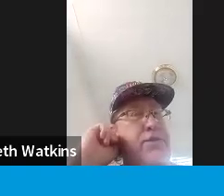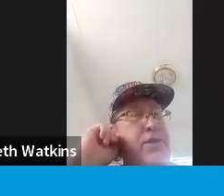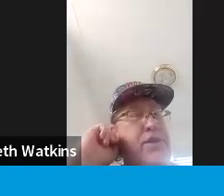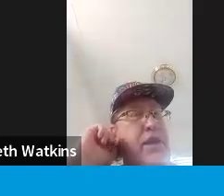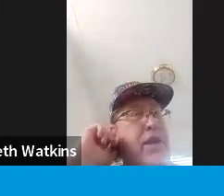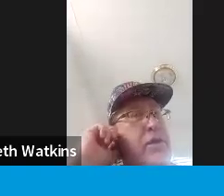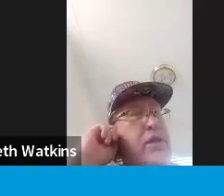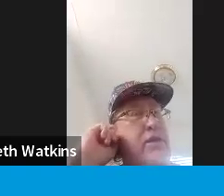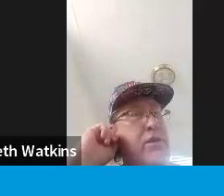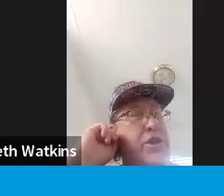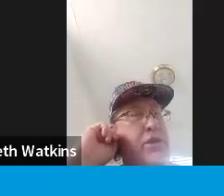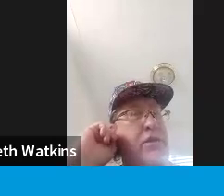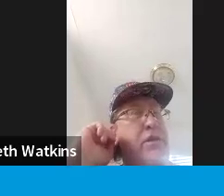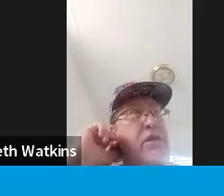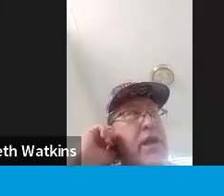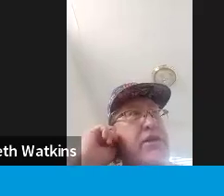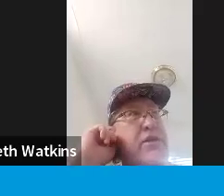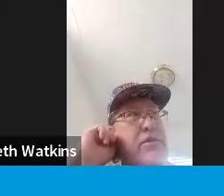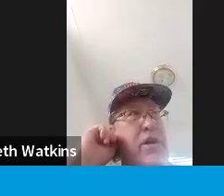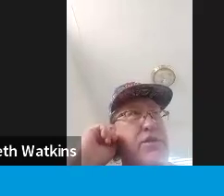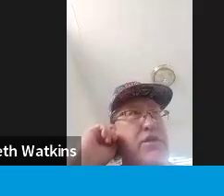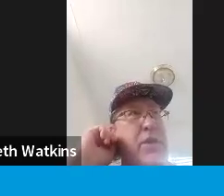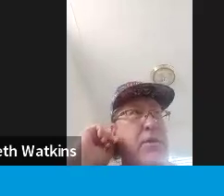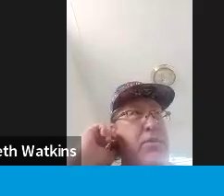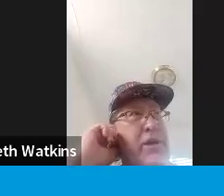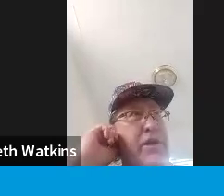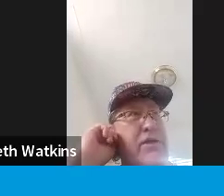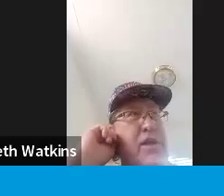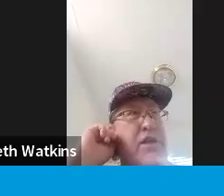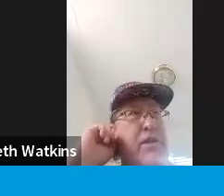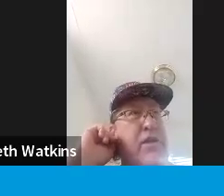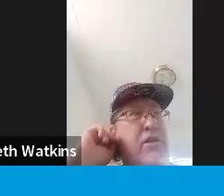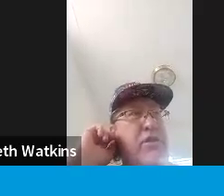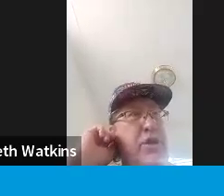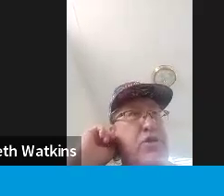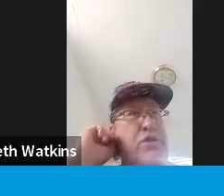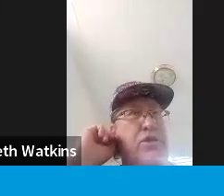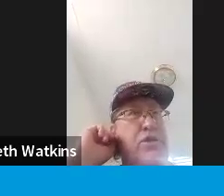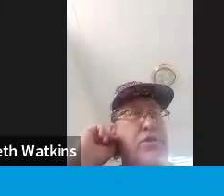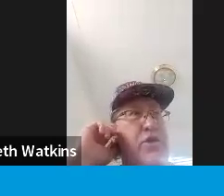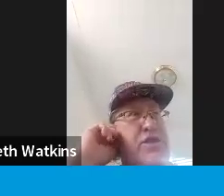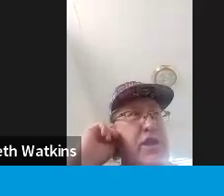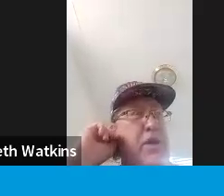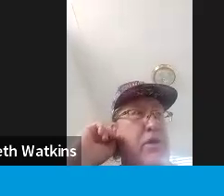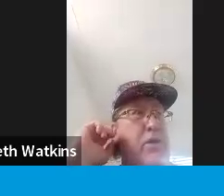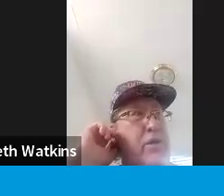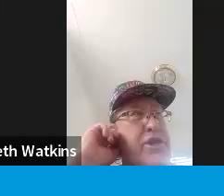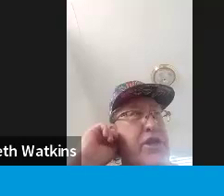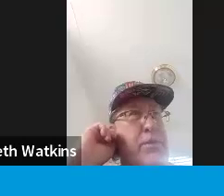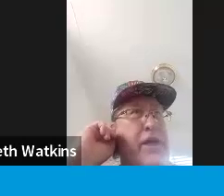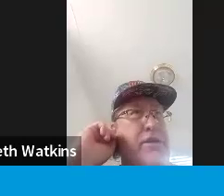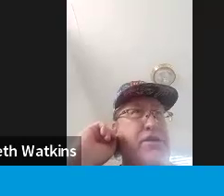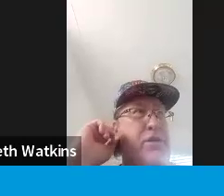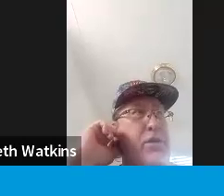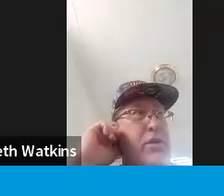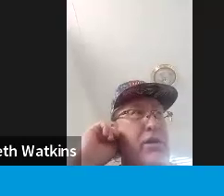follower is diversity, equity, inclusion, like to also maybe put in there something like reduce racial stigma or